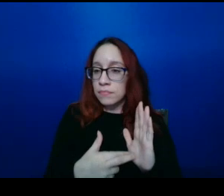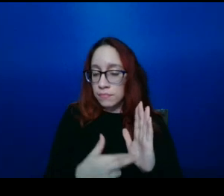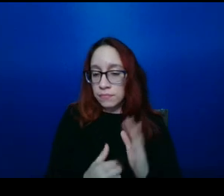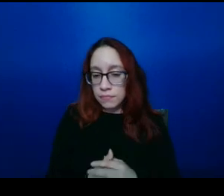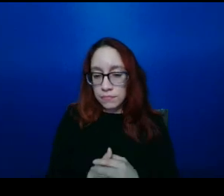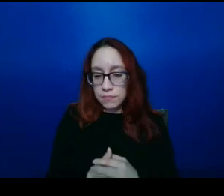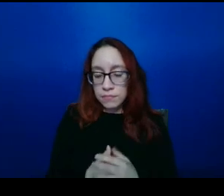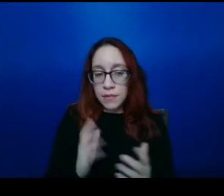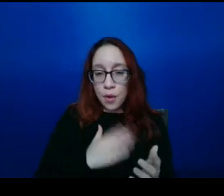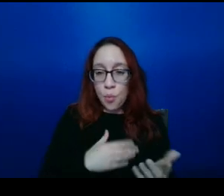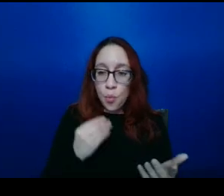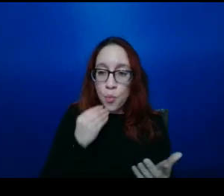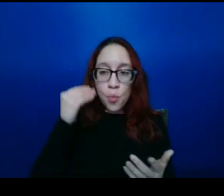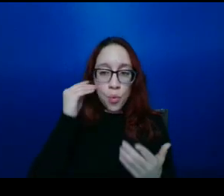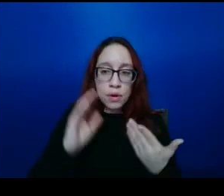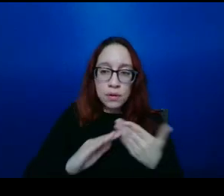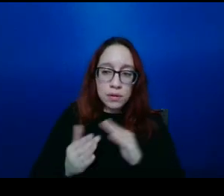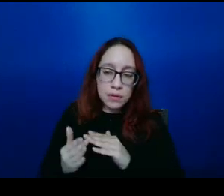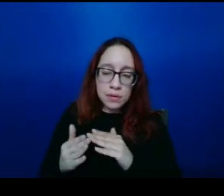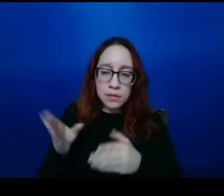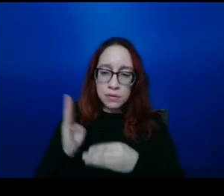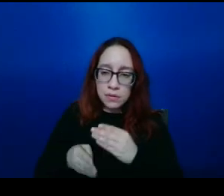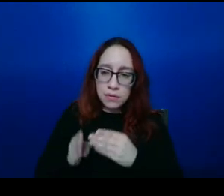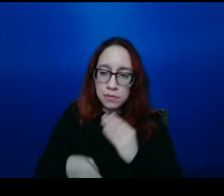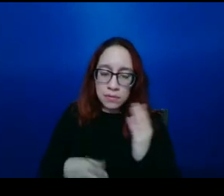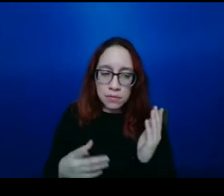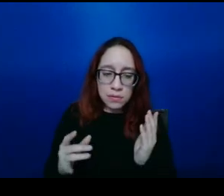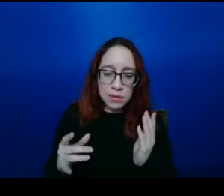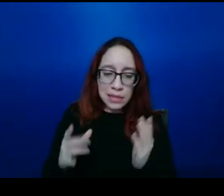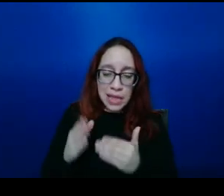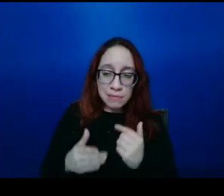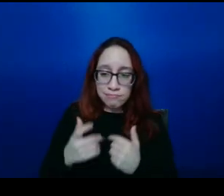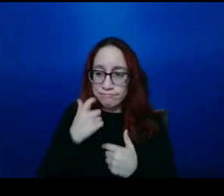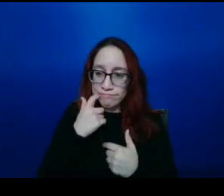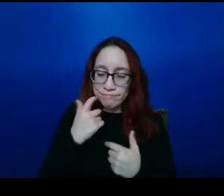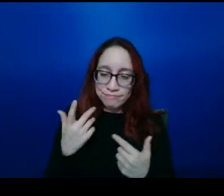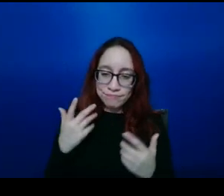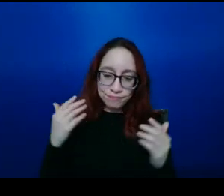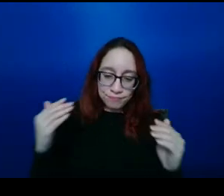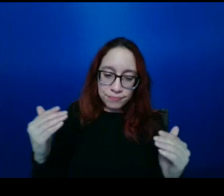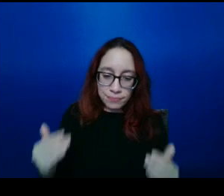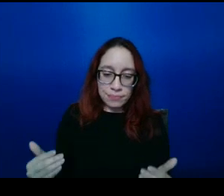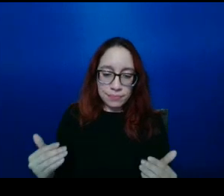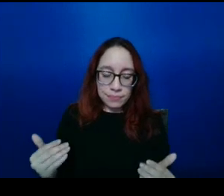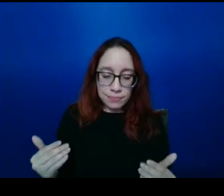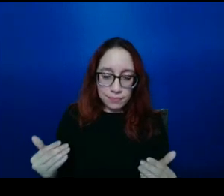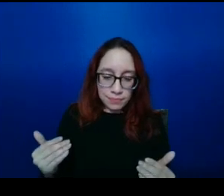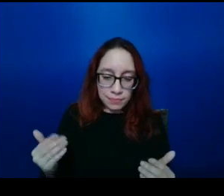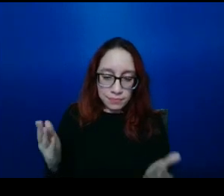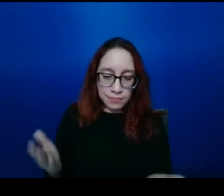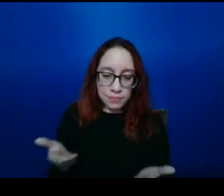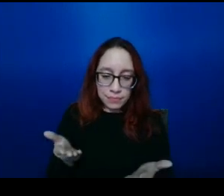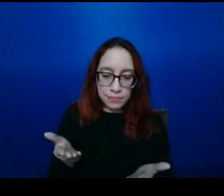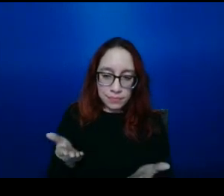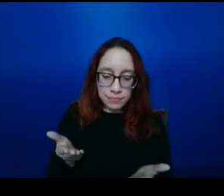This is our hometown, and this was completed in the last cycle. Going forward, we